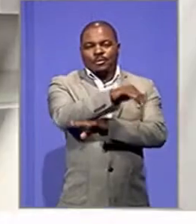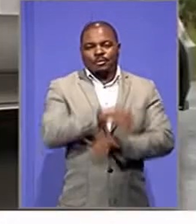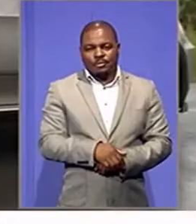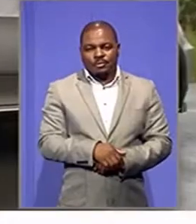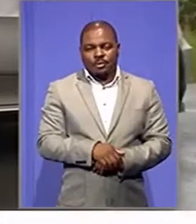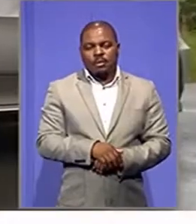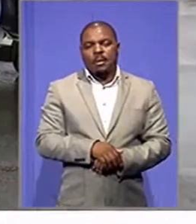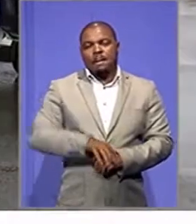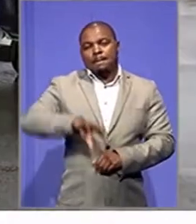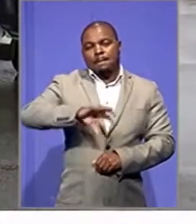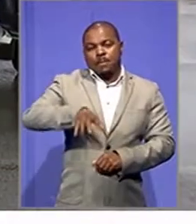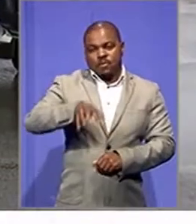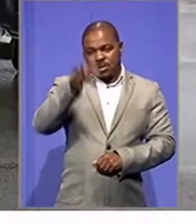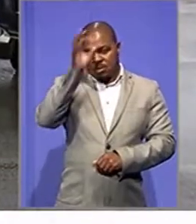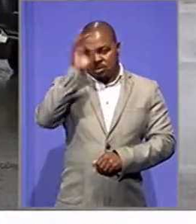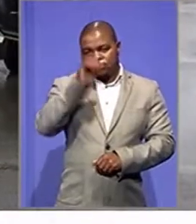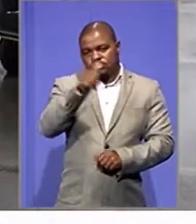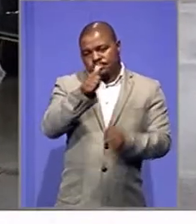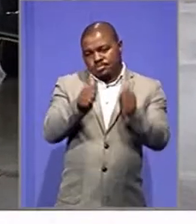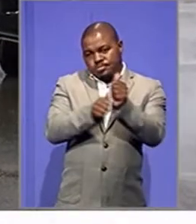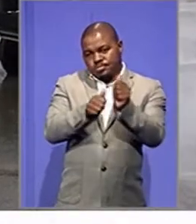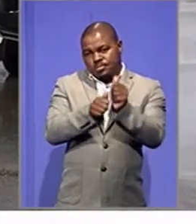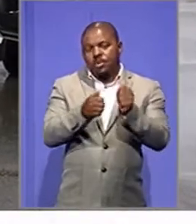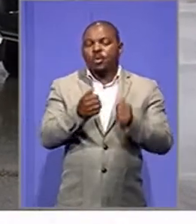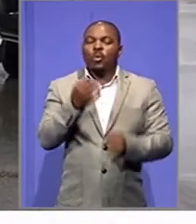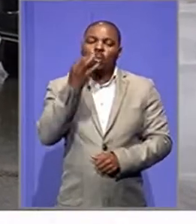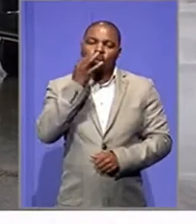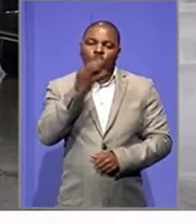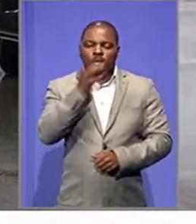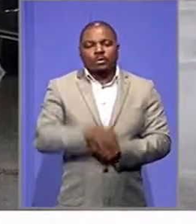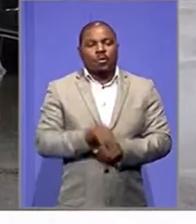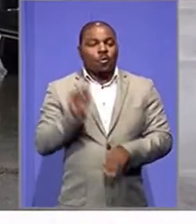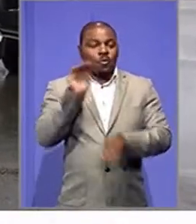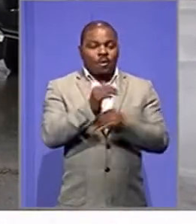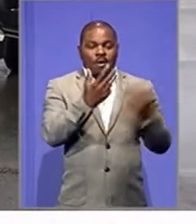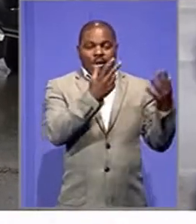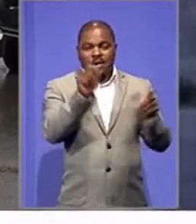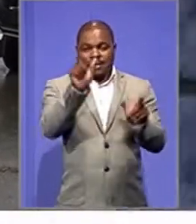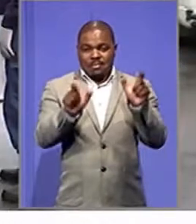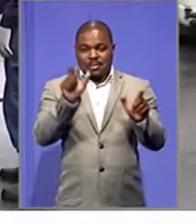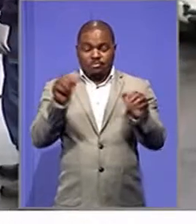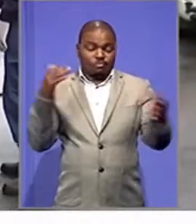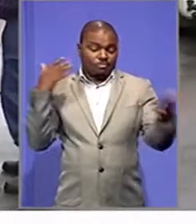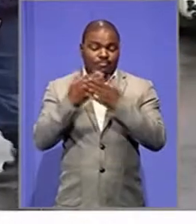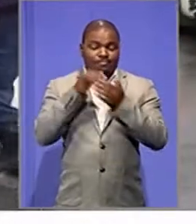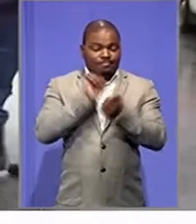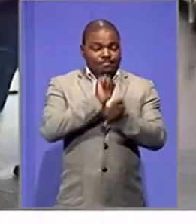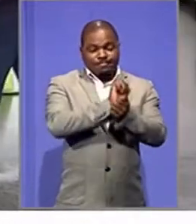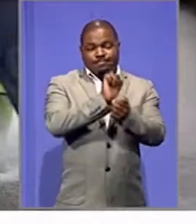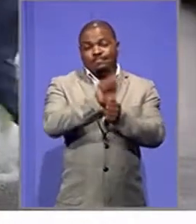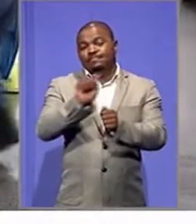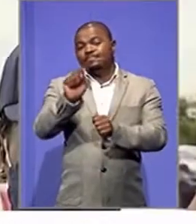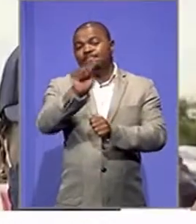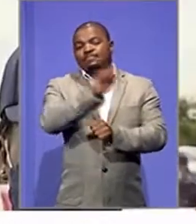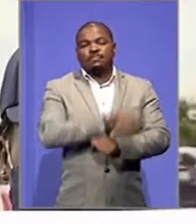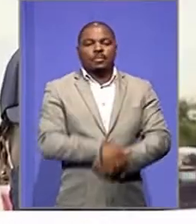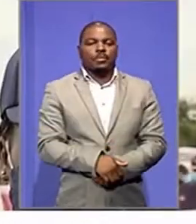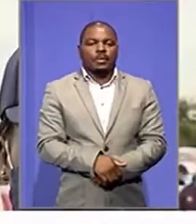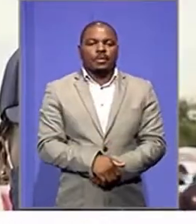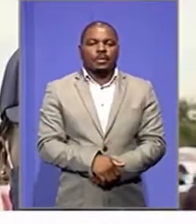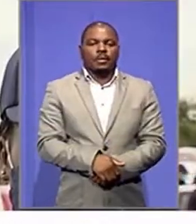ba province o boletse ha batho ba fetang ba 800 ba tshwerwe ha esale letsholo lena le simolla. In